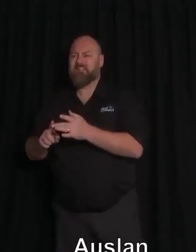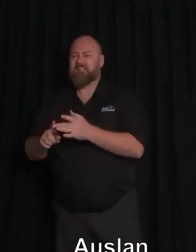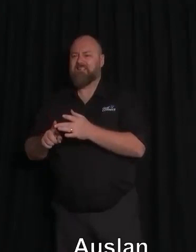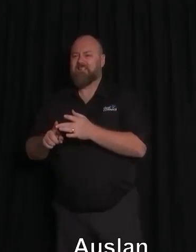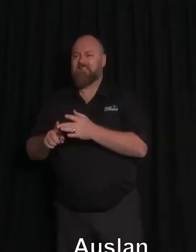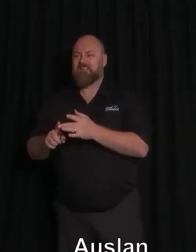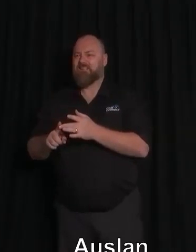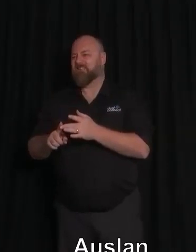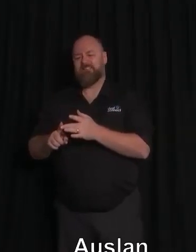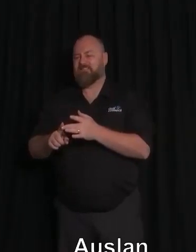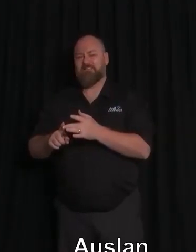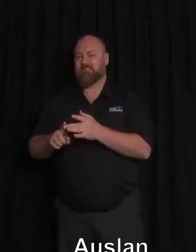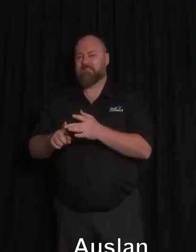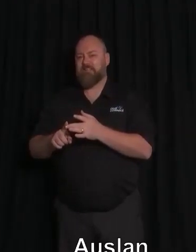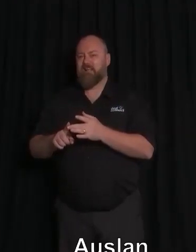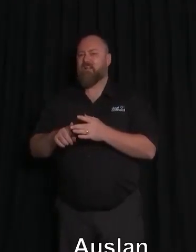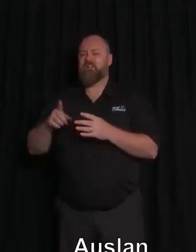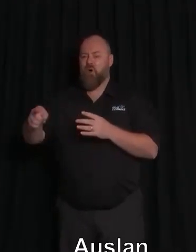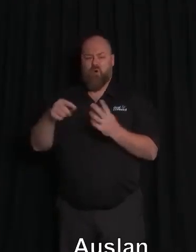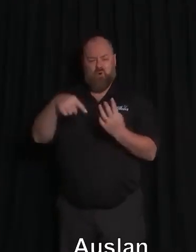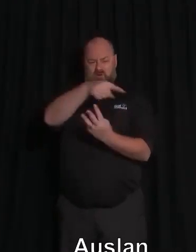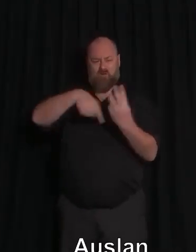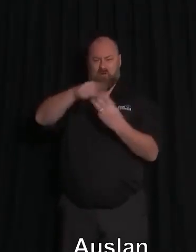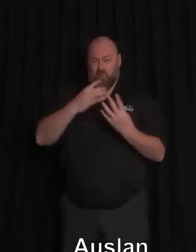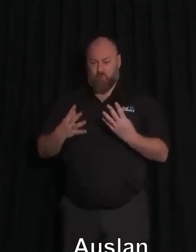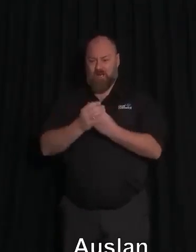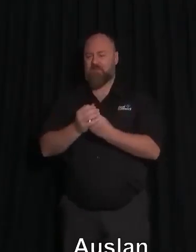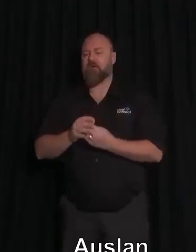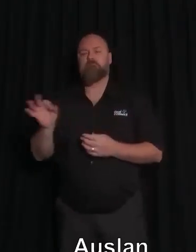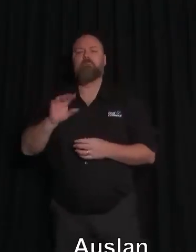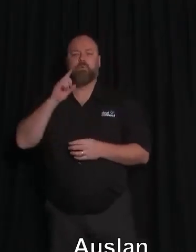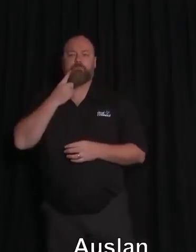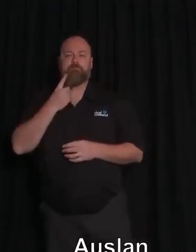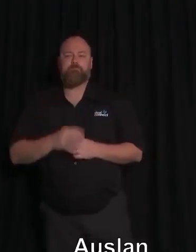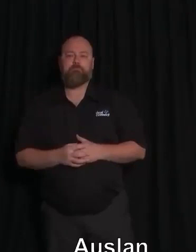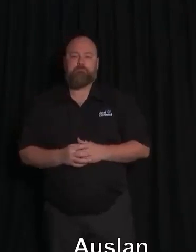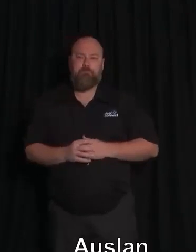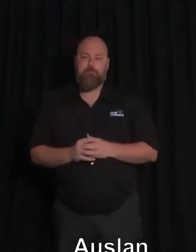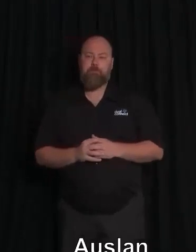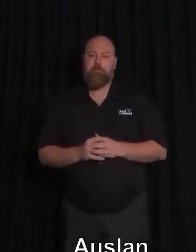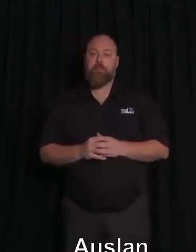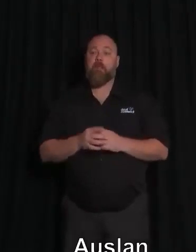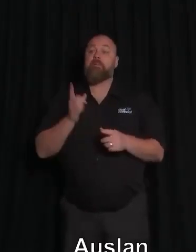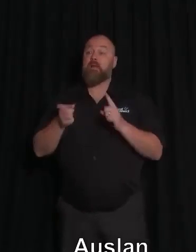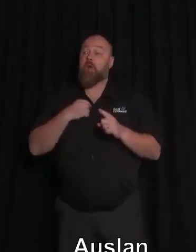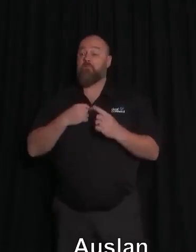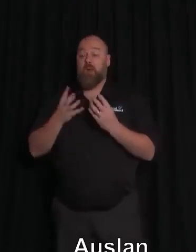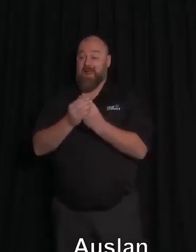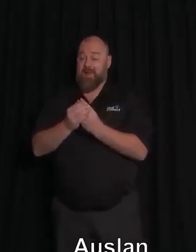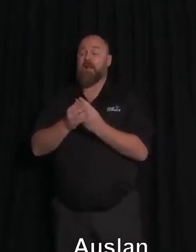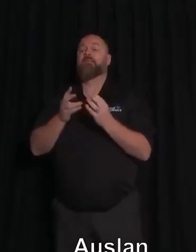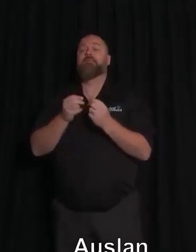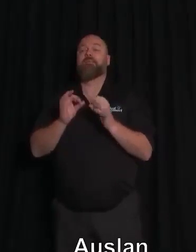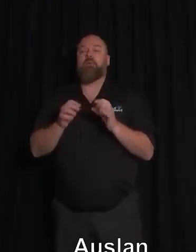sex characteristics there together with sexual orientation, gender identity is a strategic choice. Sometimes we do that, but sometimes we don't. And I